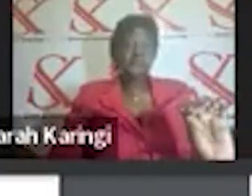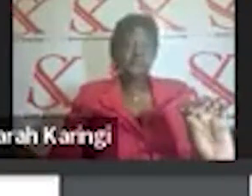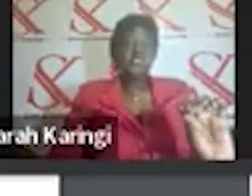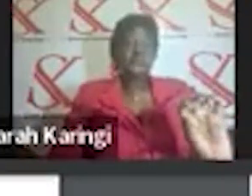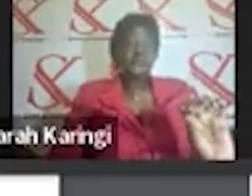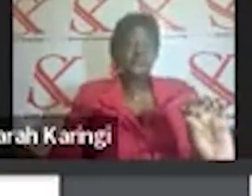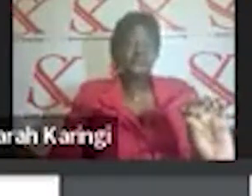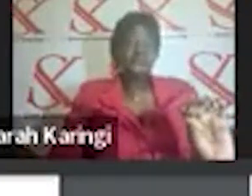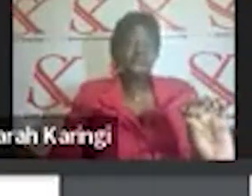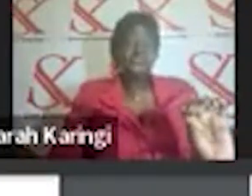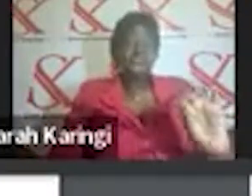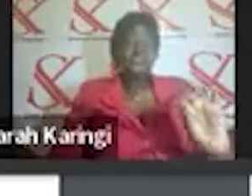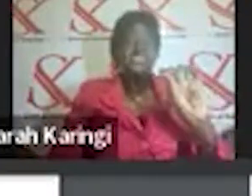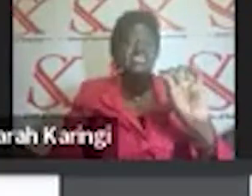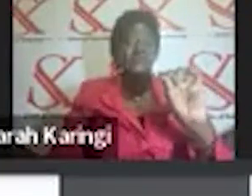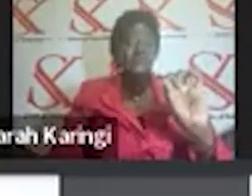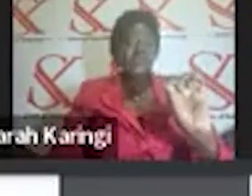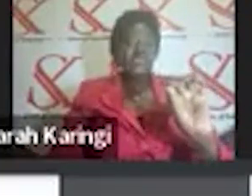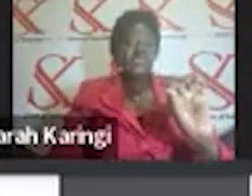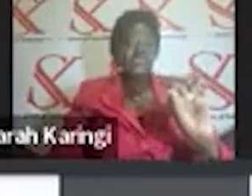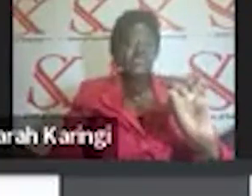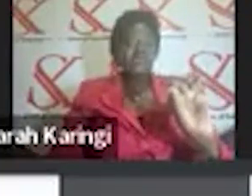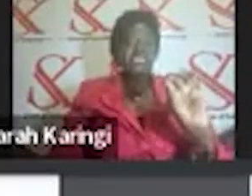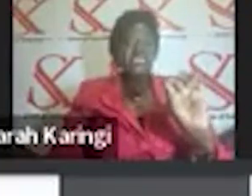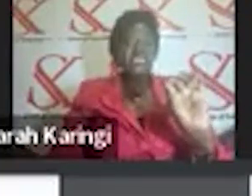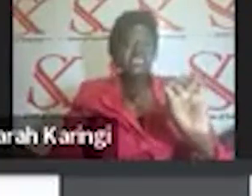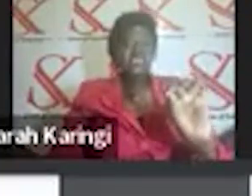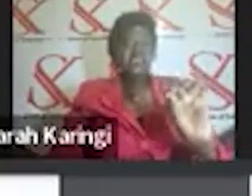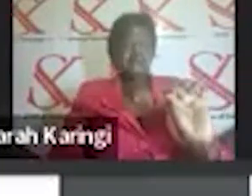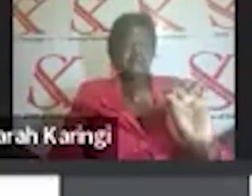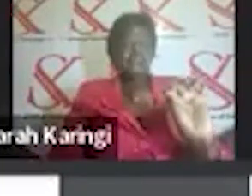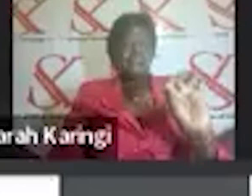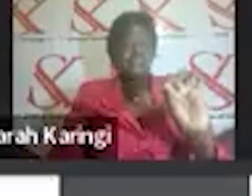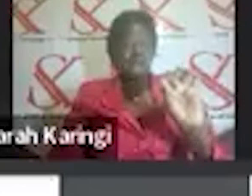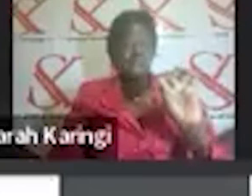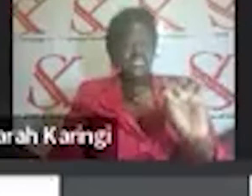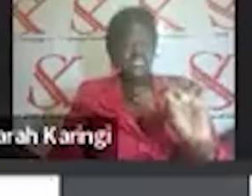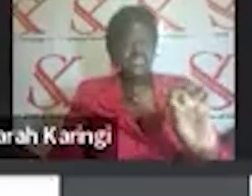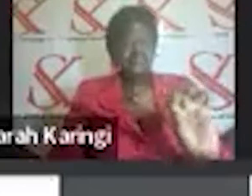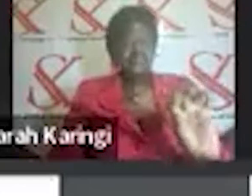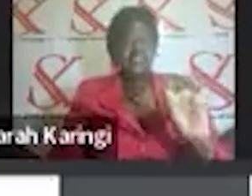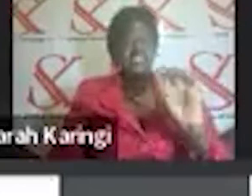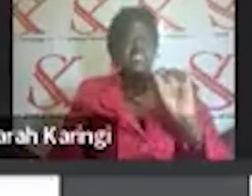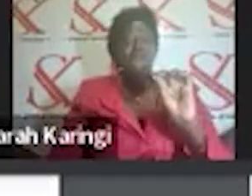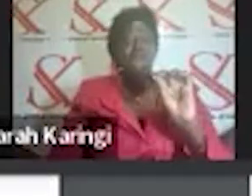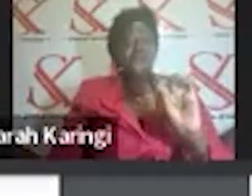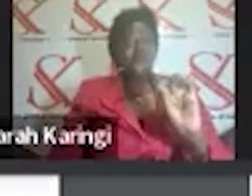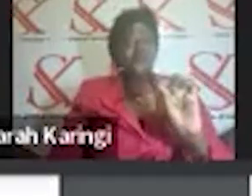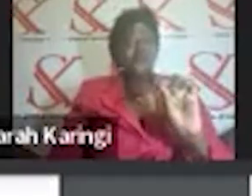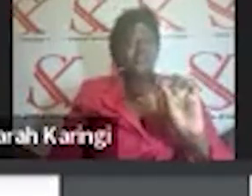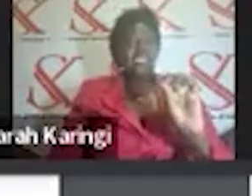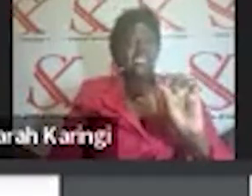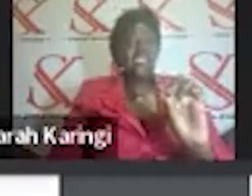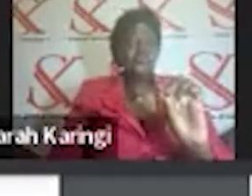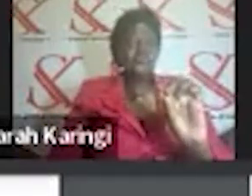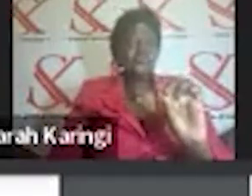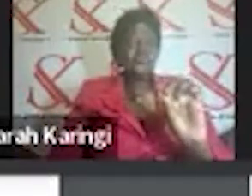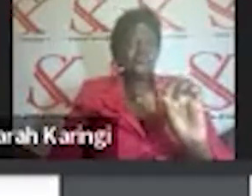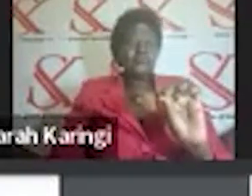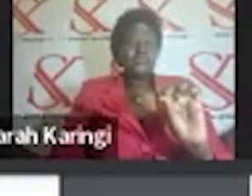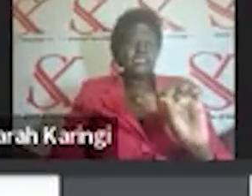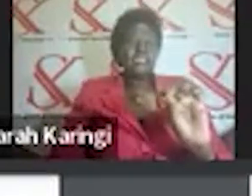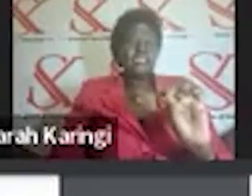you. So there's this quote by Zig Ziglar, which says, if people like